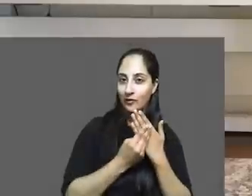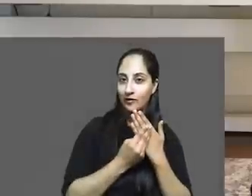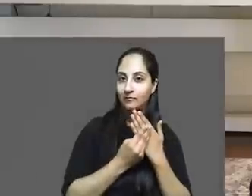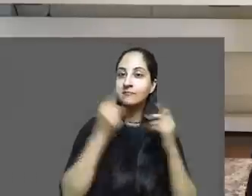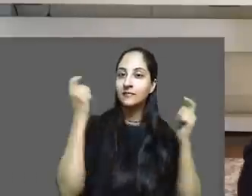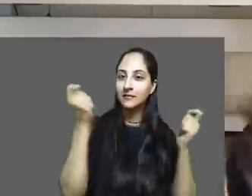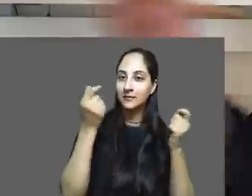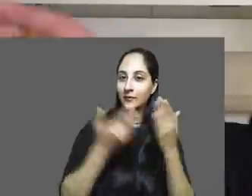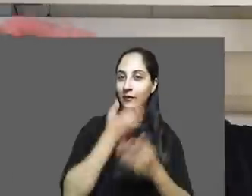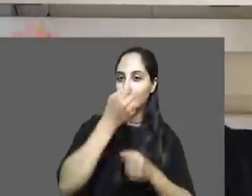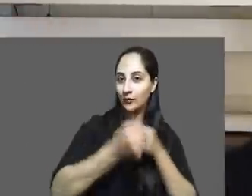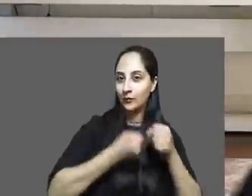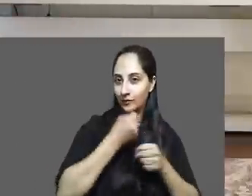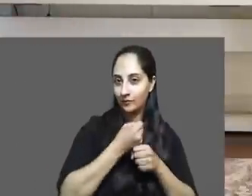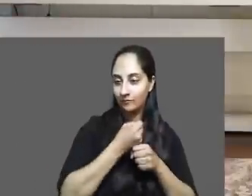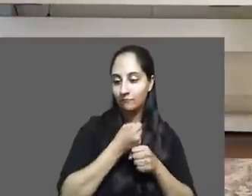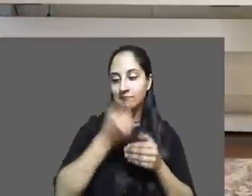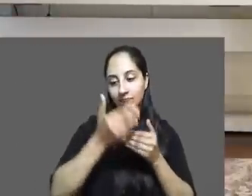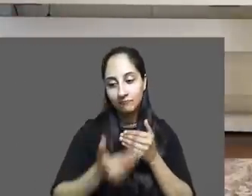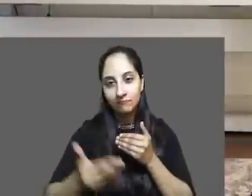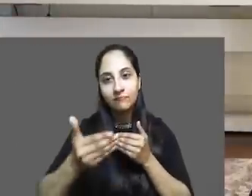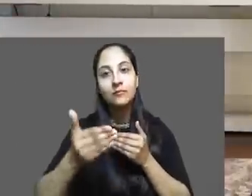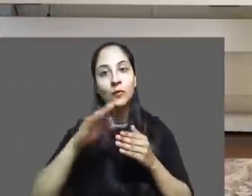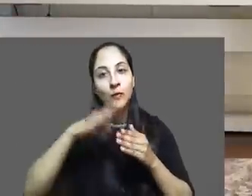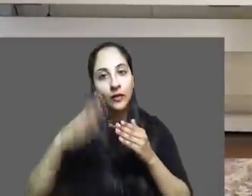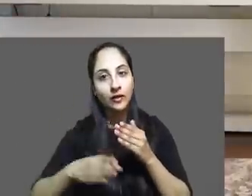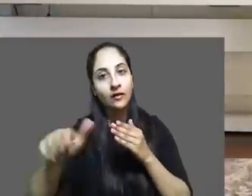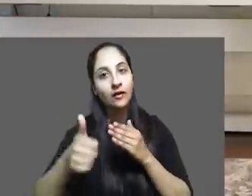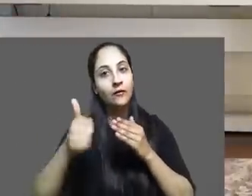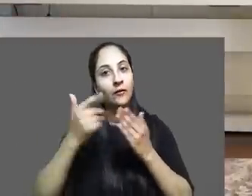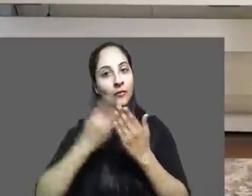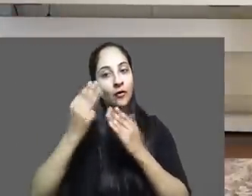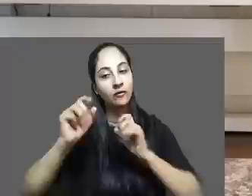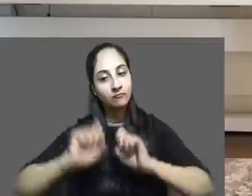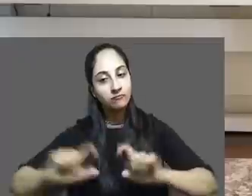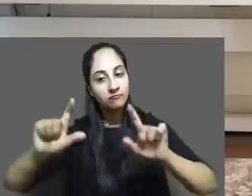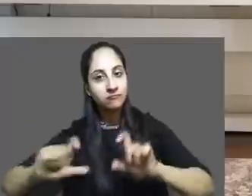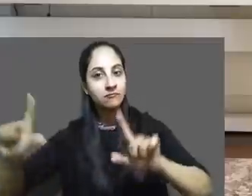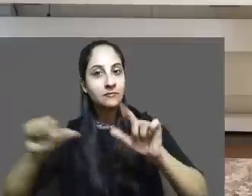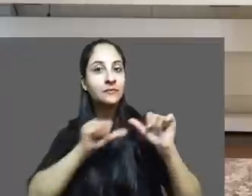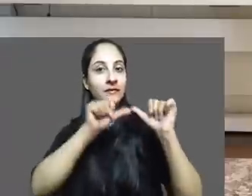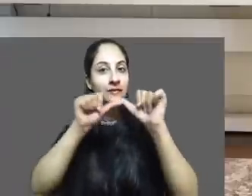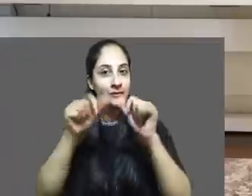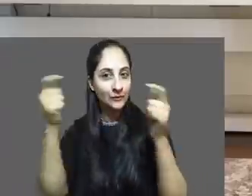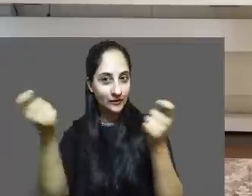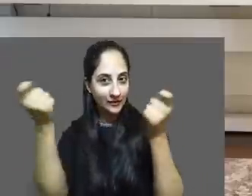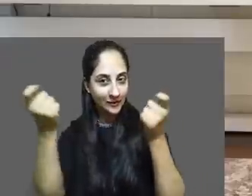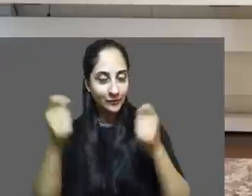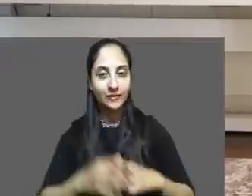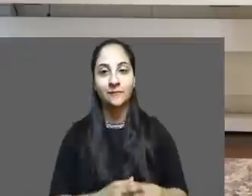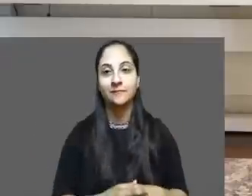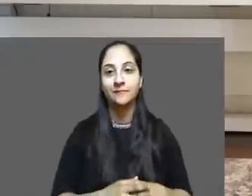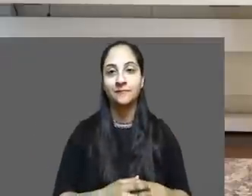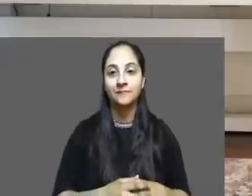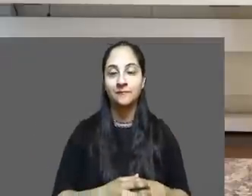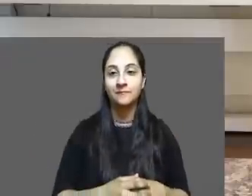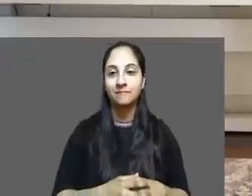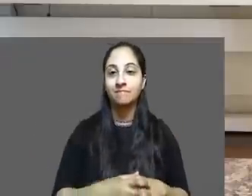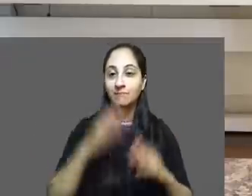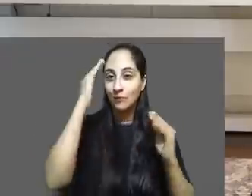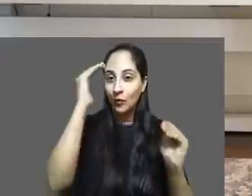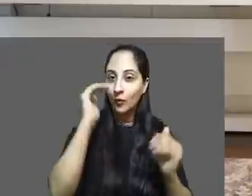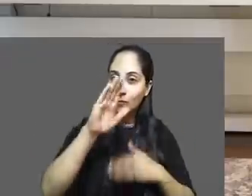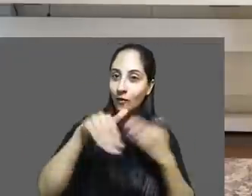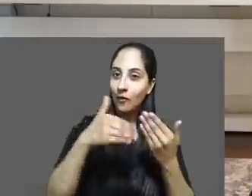Navroz over the course of the next several days, virtually and you know, with your families in person all across this great